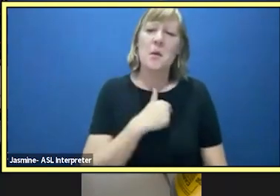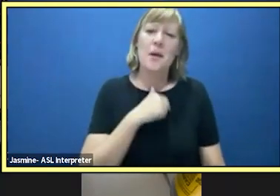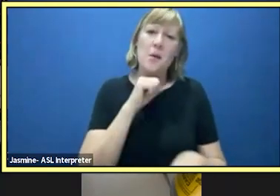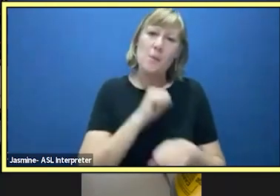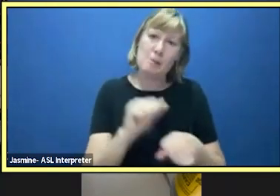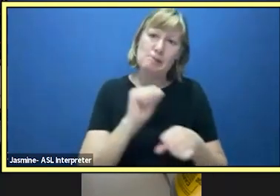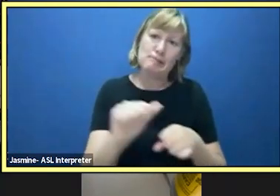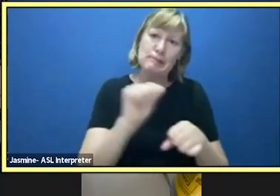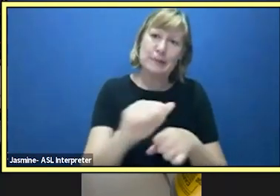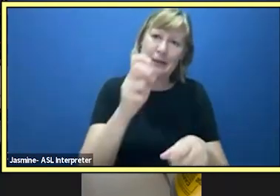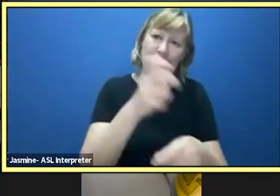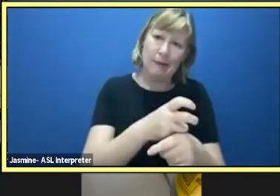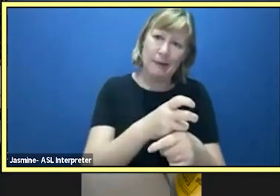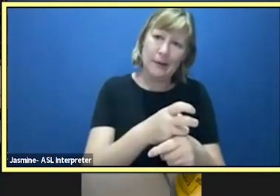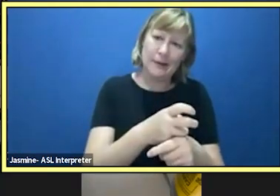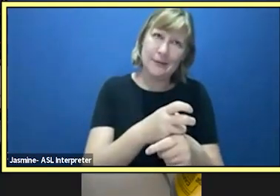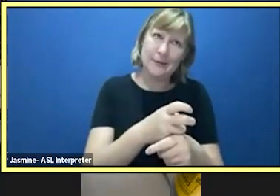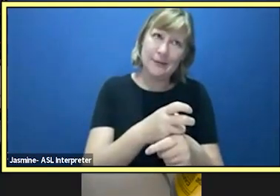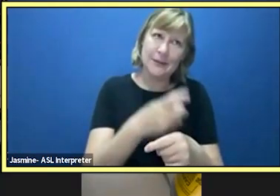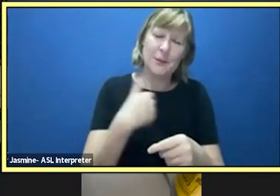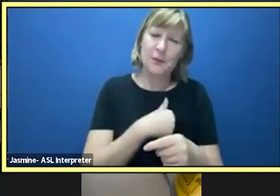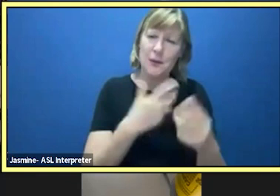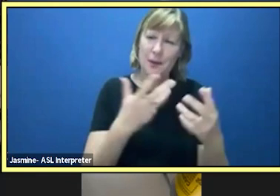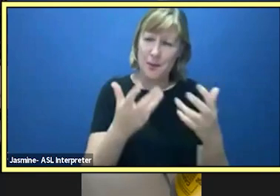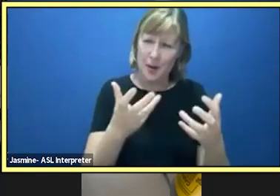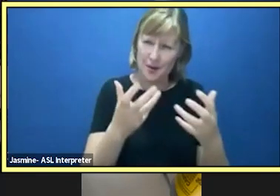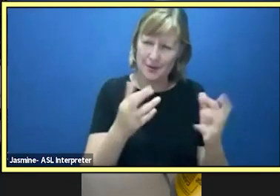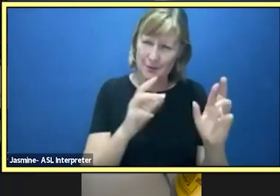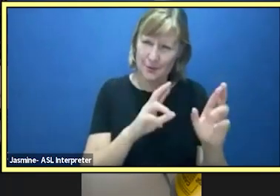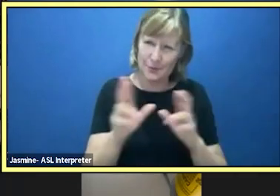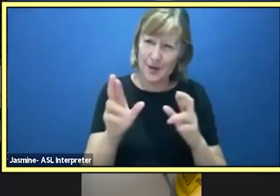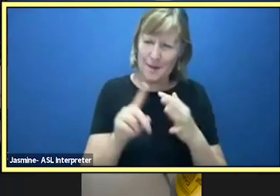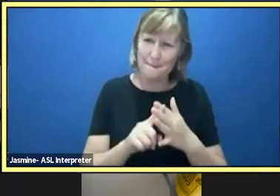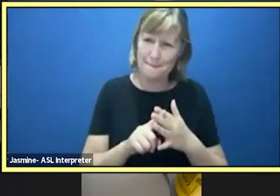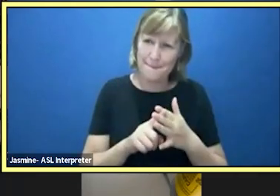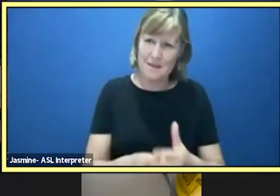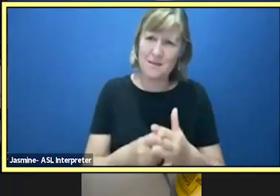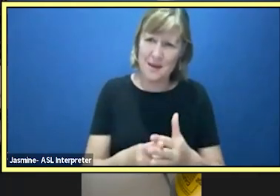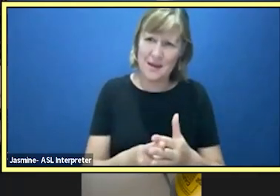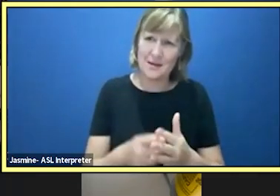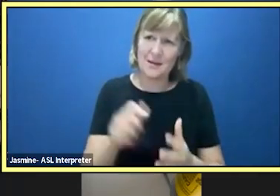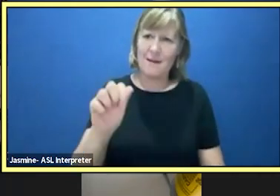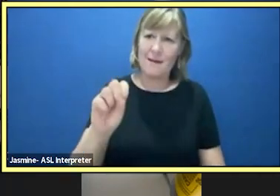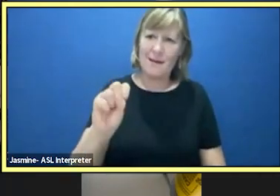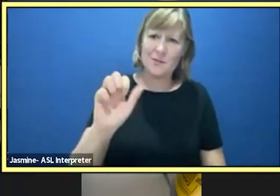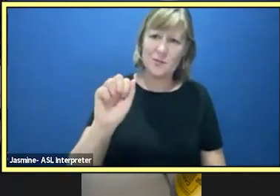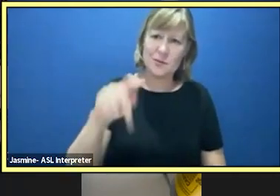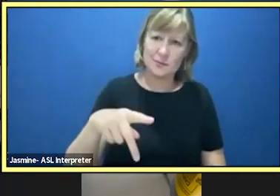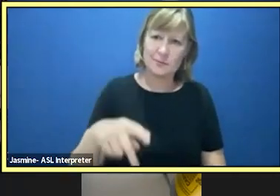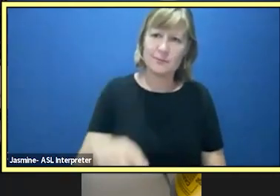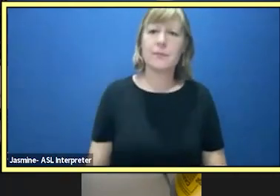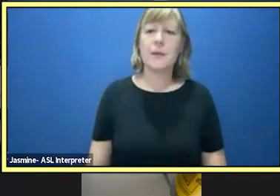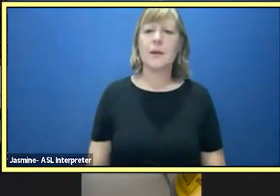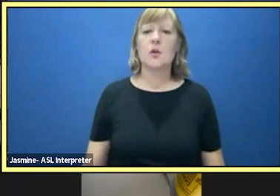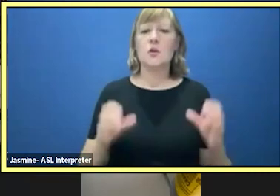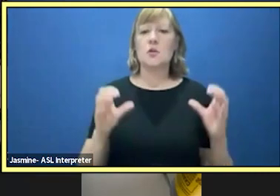this ready to begin as soon as we are able. The certification standards are out for public